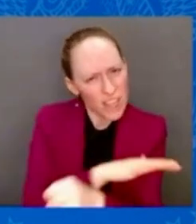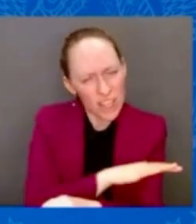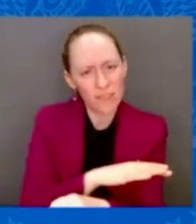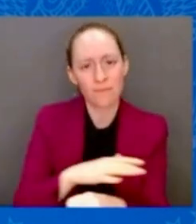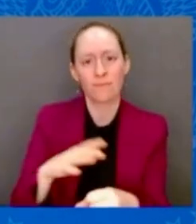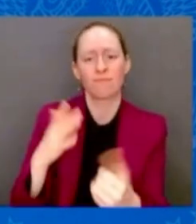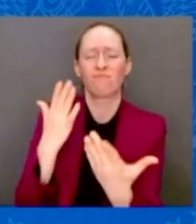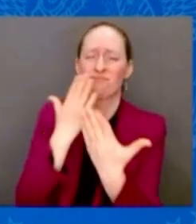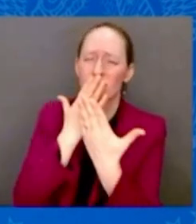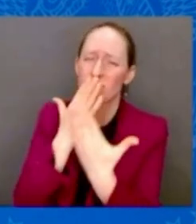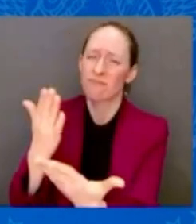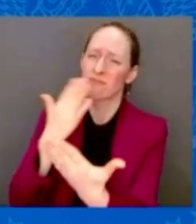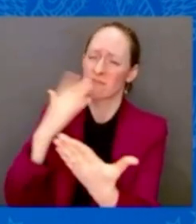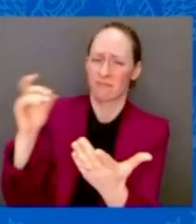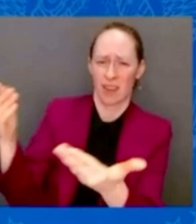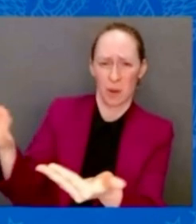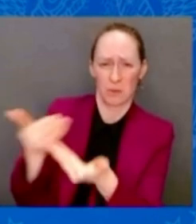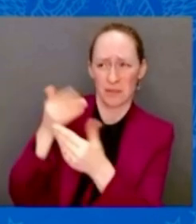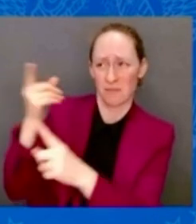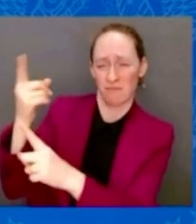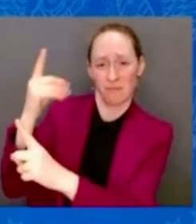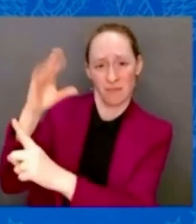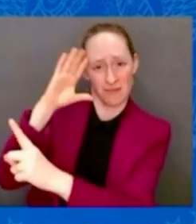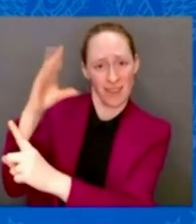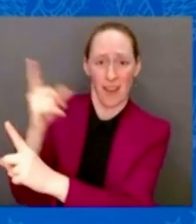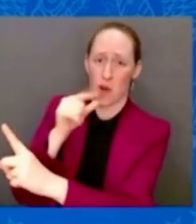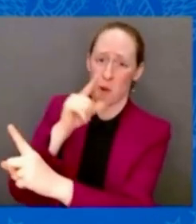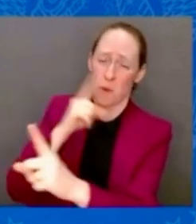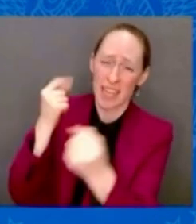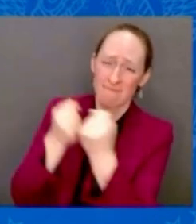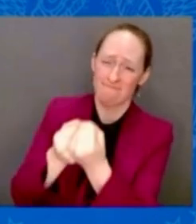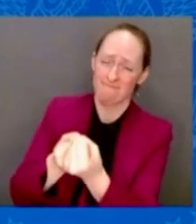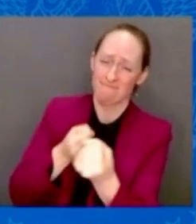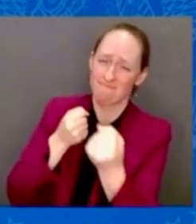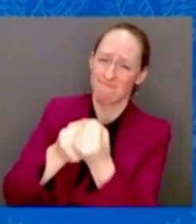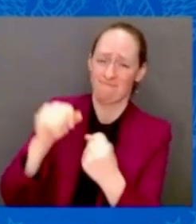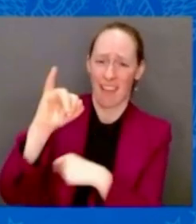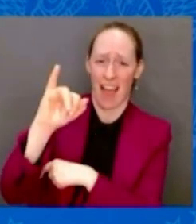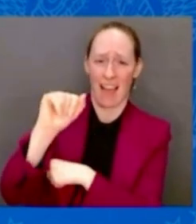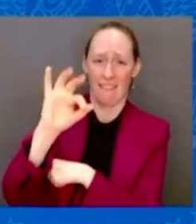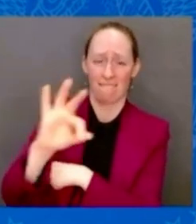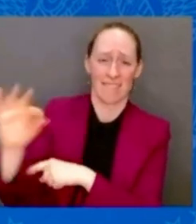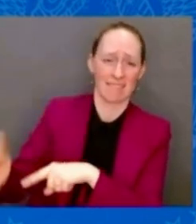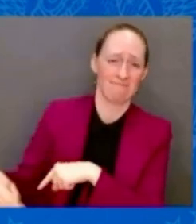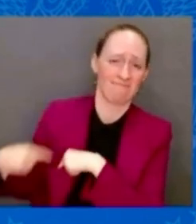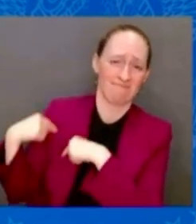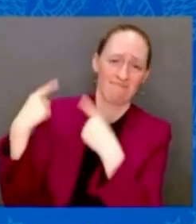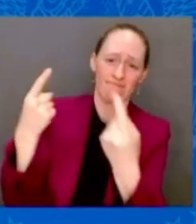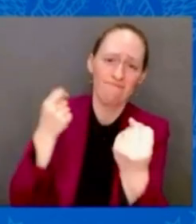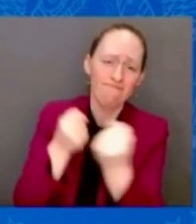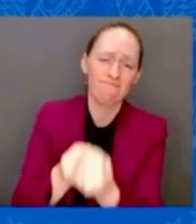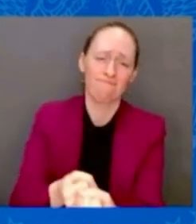and who time after time has delivered for our members, President Joseph R. Biden.